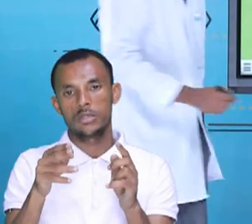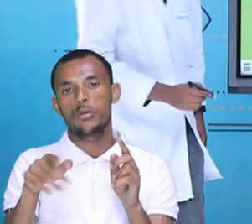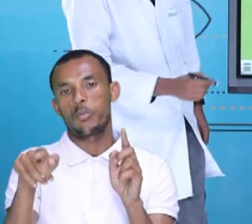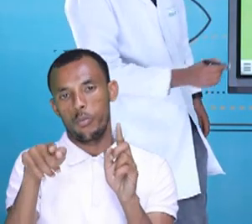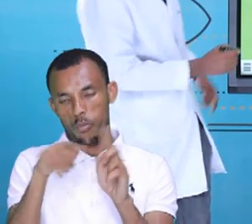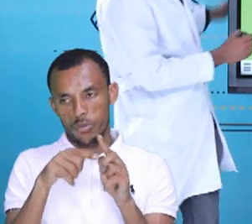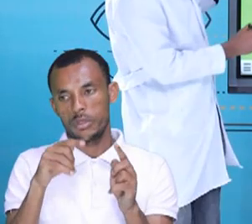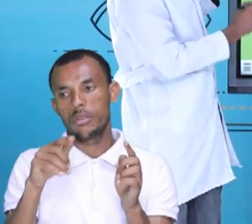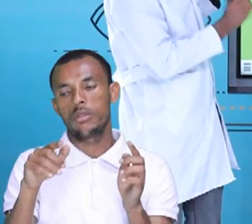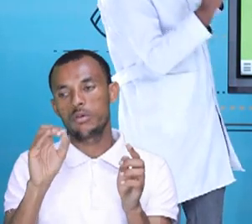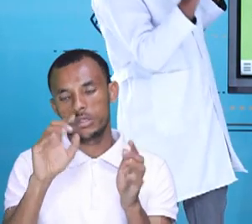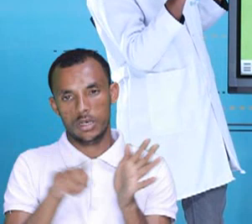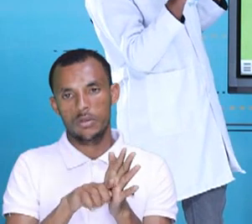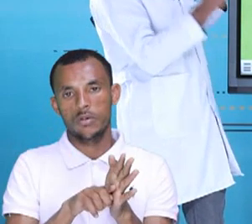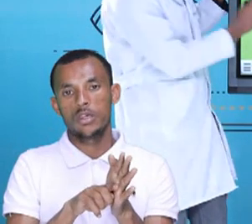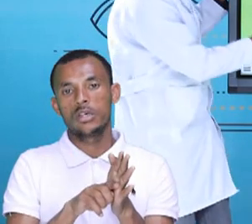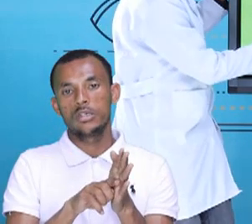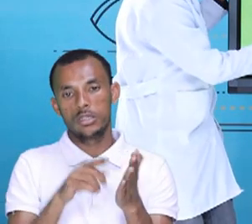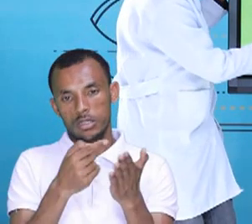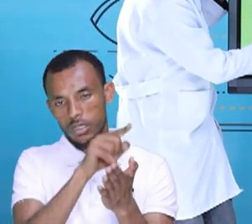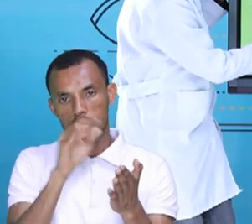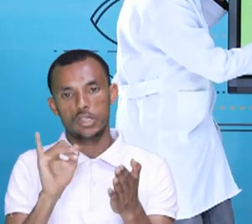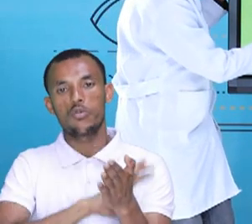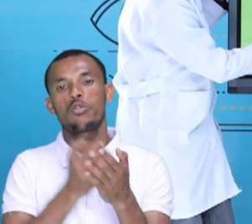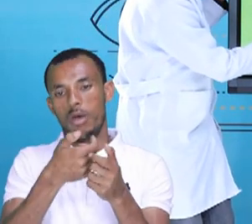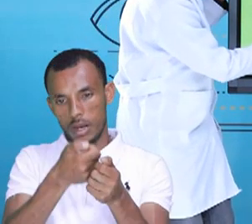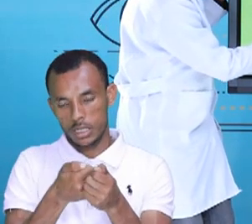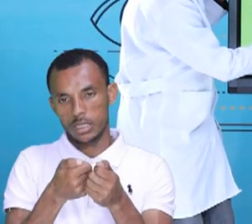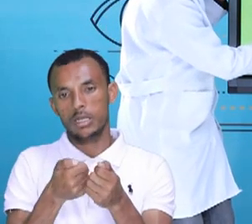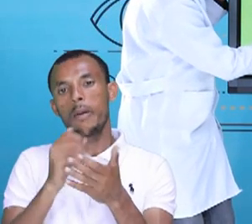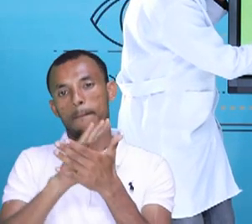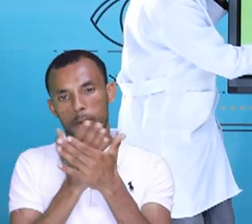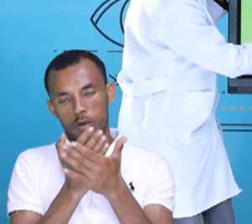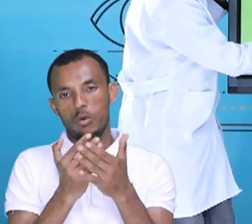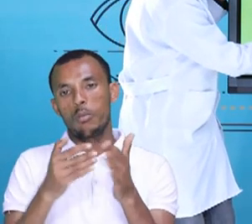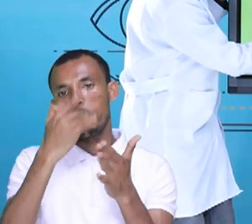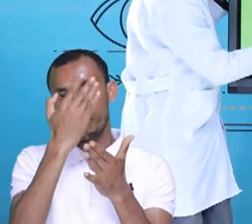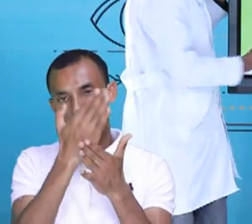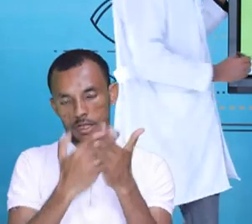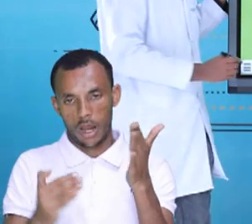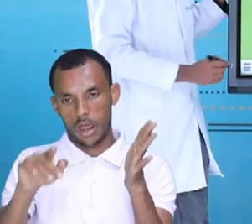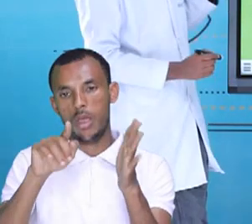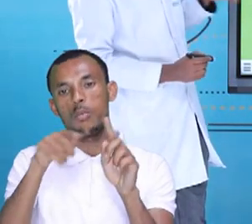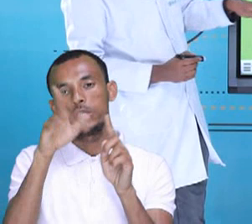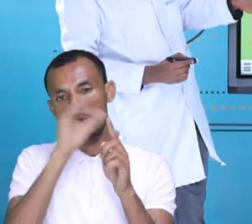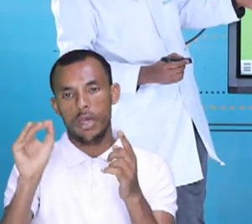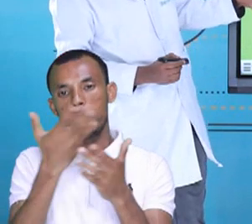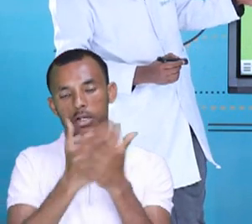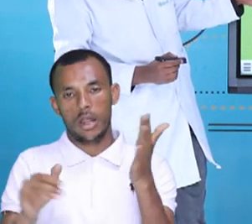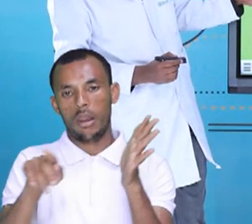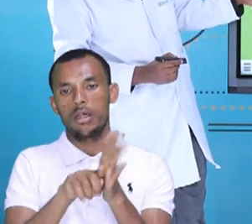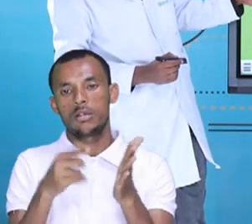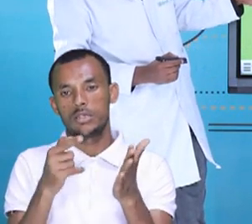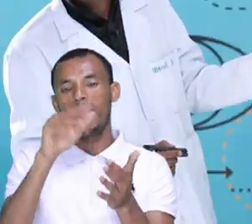so on. Now, there is force of attraction between the partially positive end with the partially negative end. Student, this